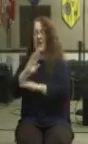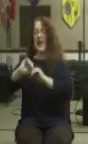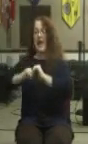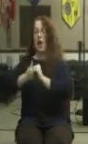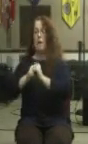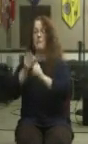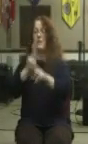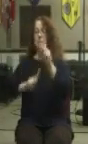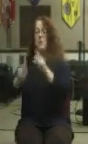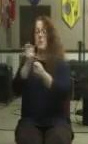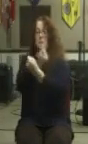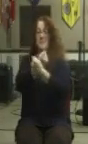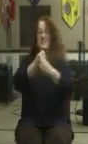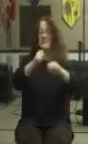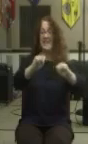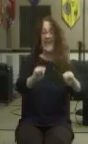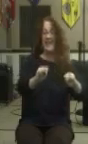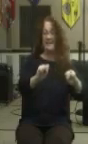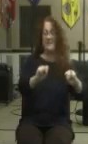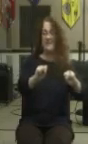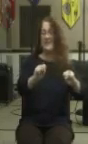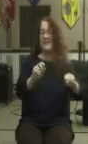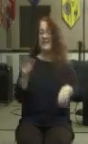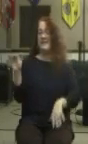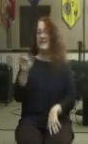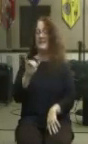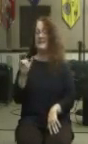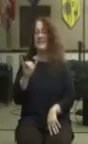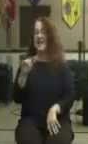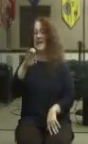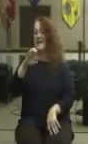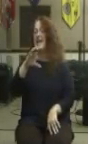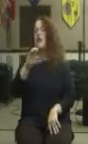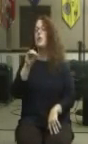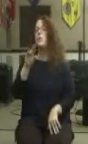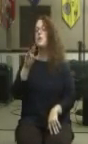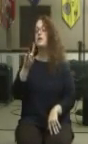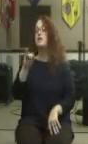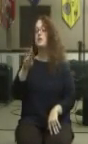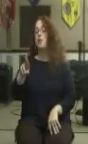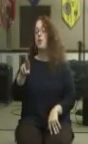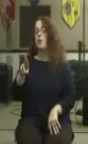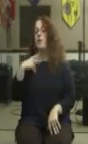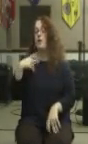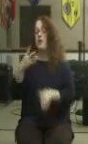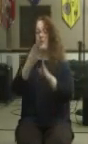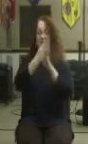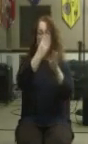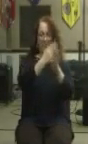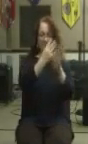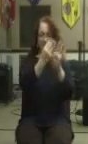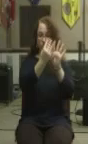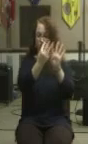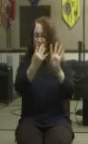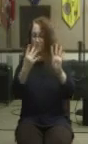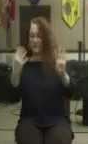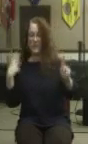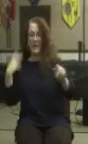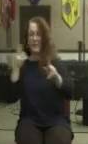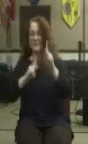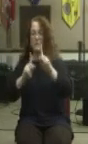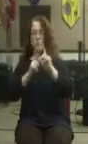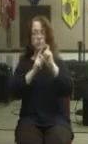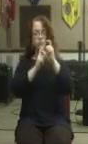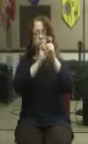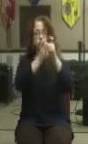of God happening? How people are going to be saved and converted, and how, just like in Ecuador, the buses will empty out in front of the